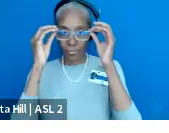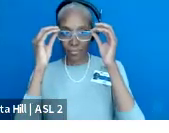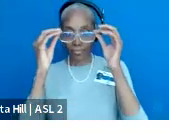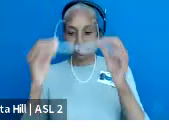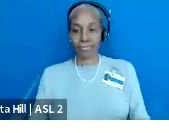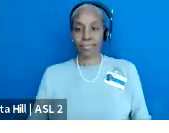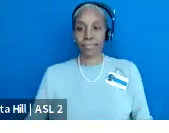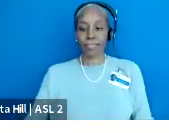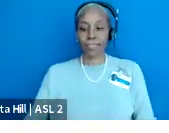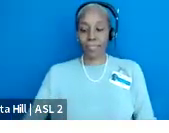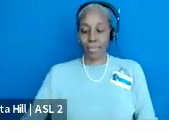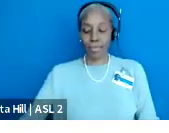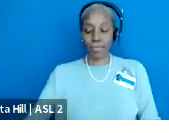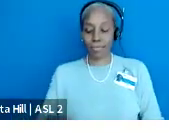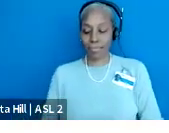break.